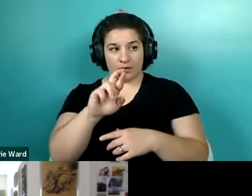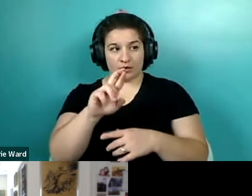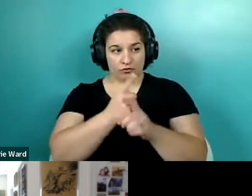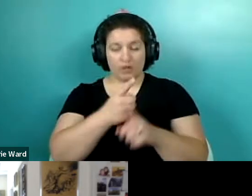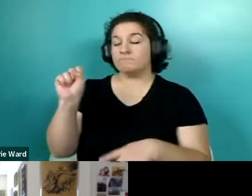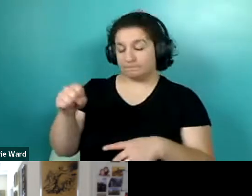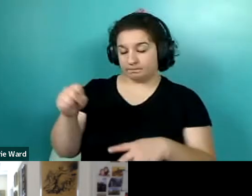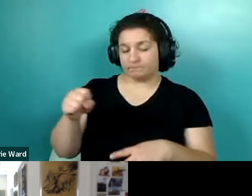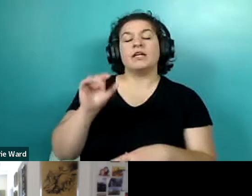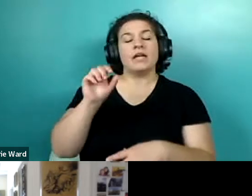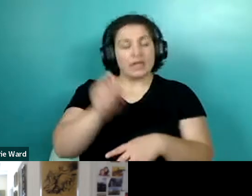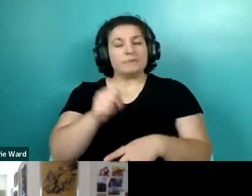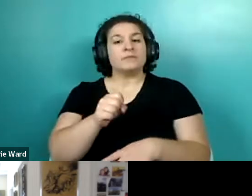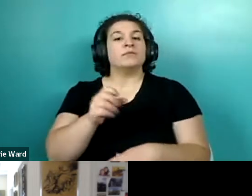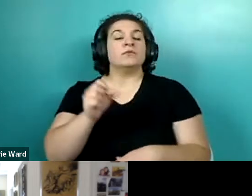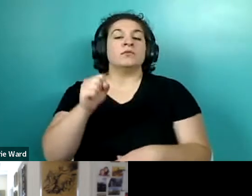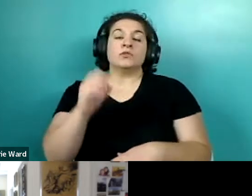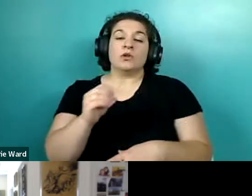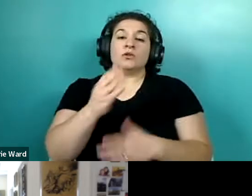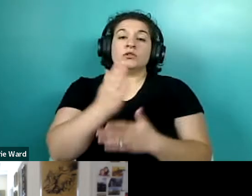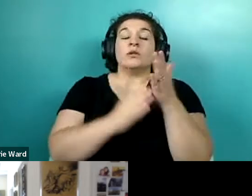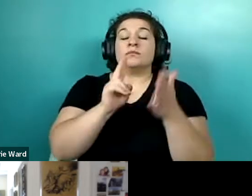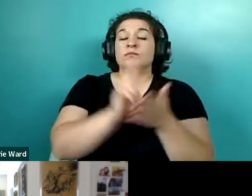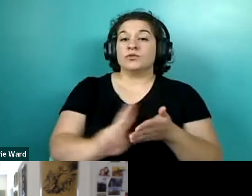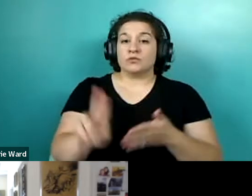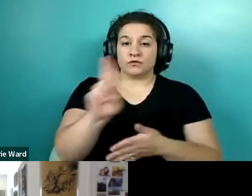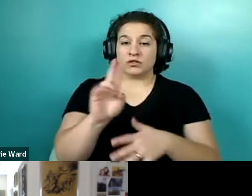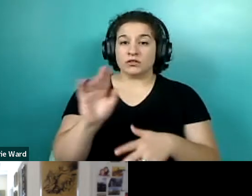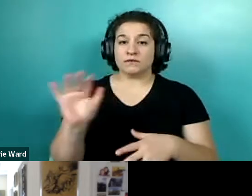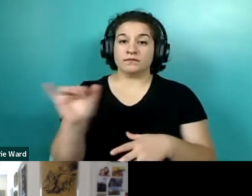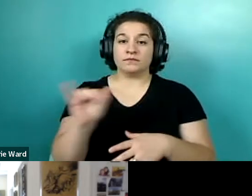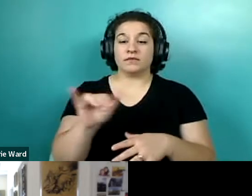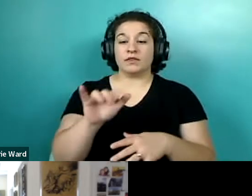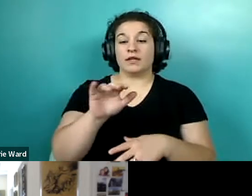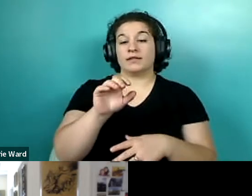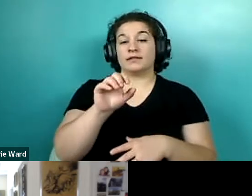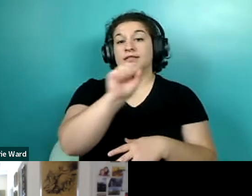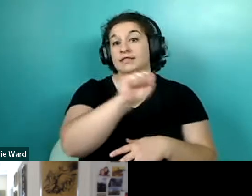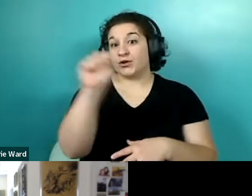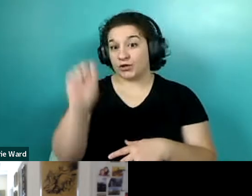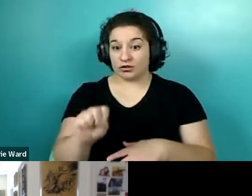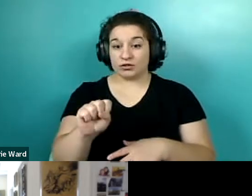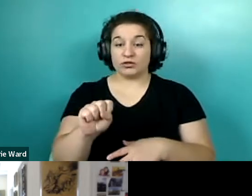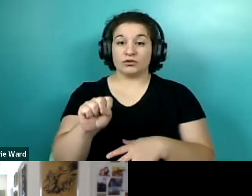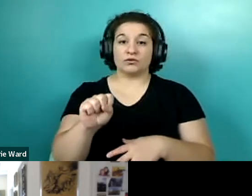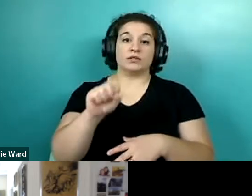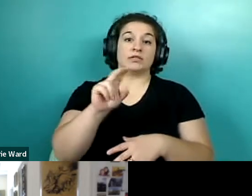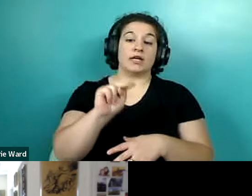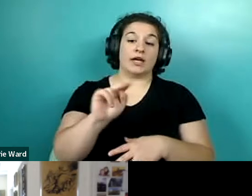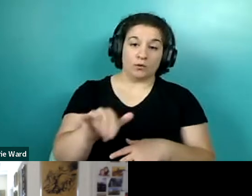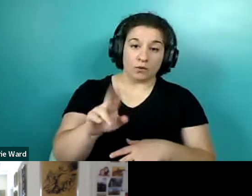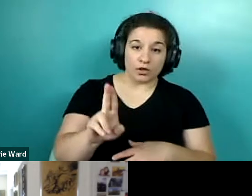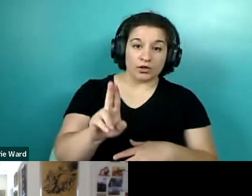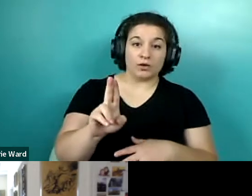I would think that some universities like Syracuse University, NYU, I don't want to not include people in